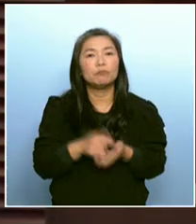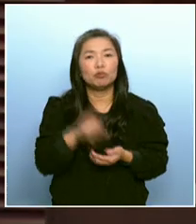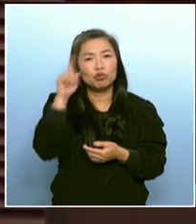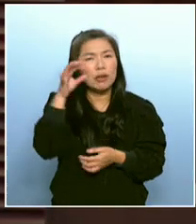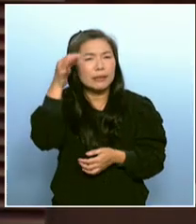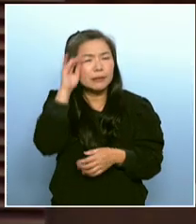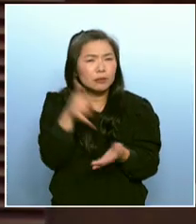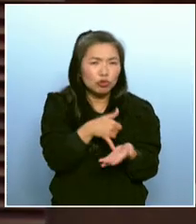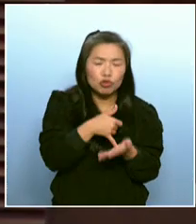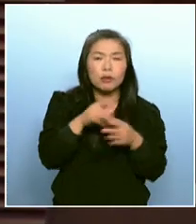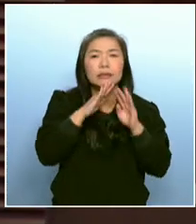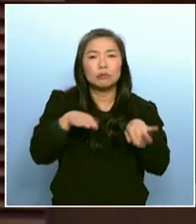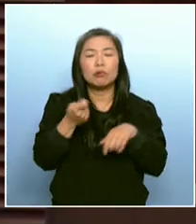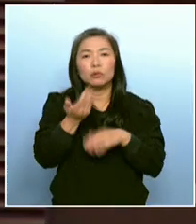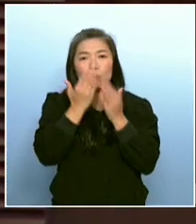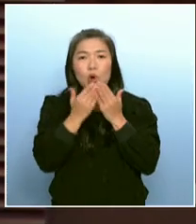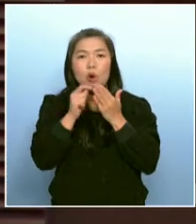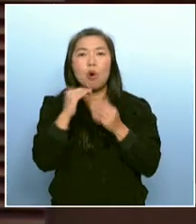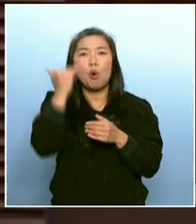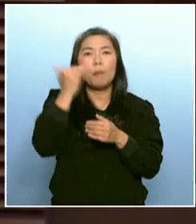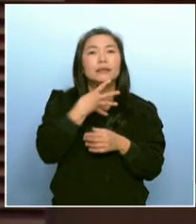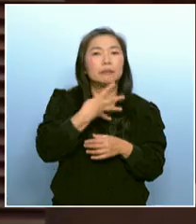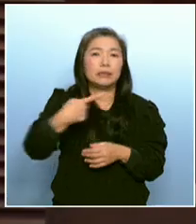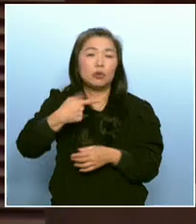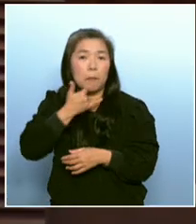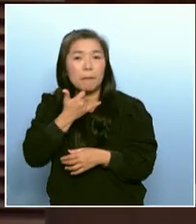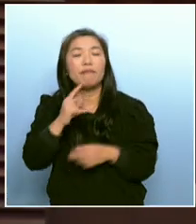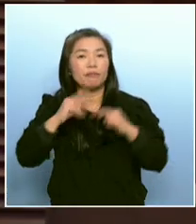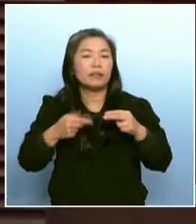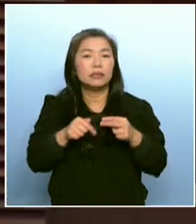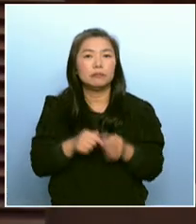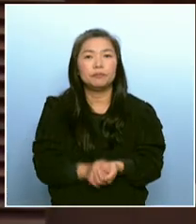of $180 million to the Child Development Fund to